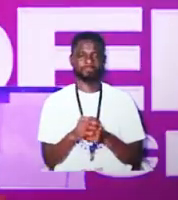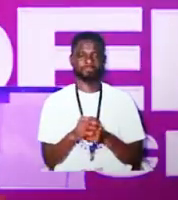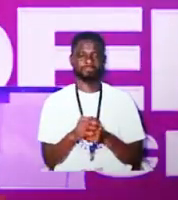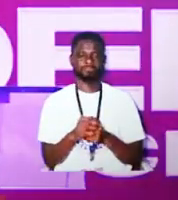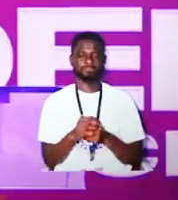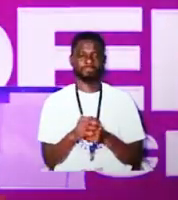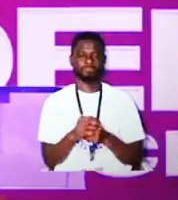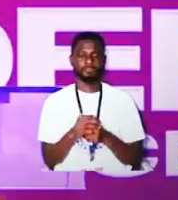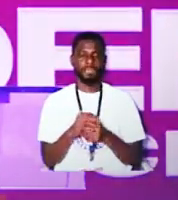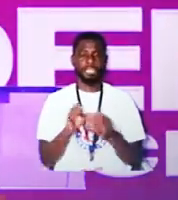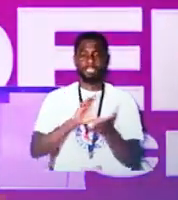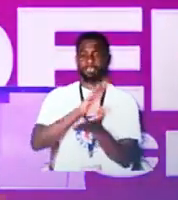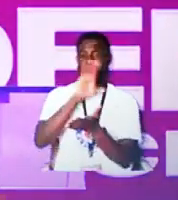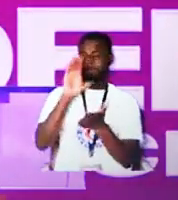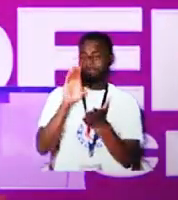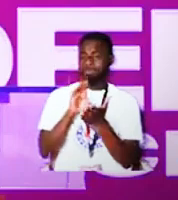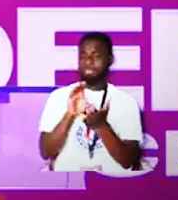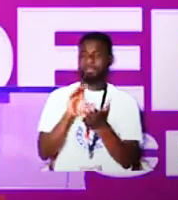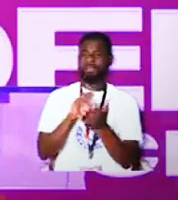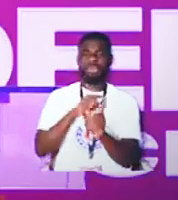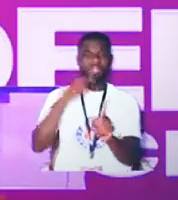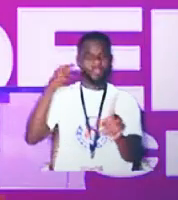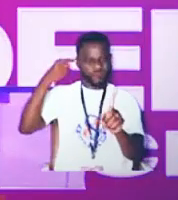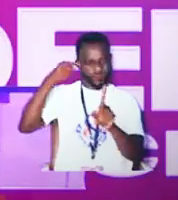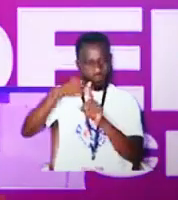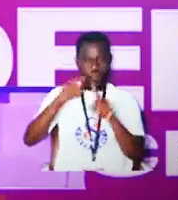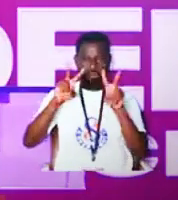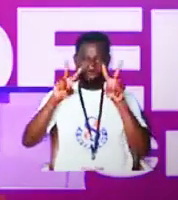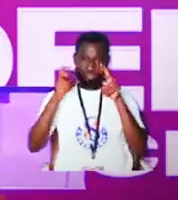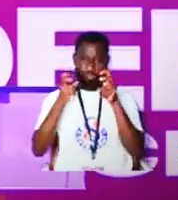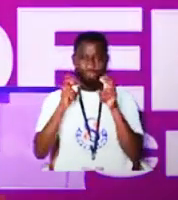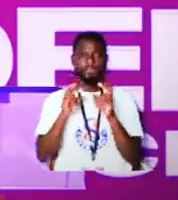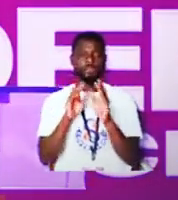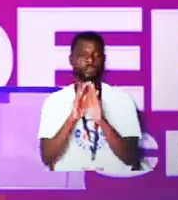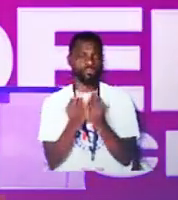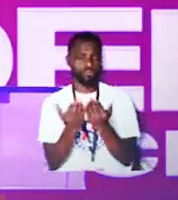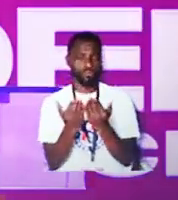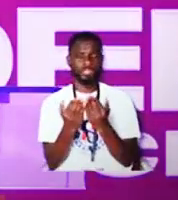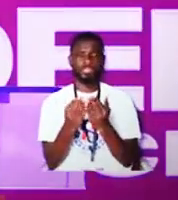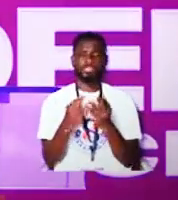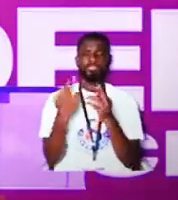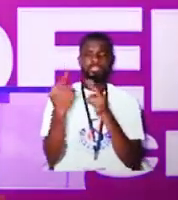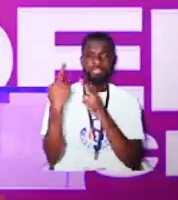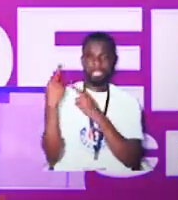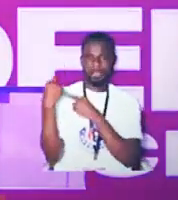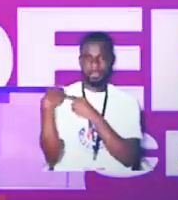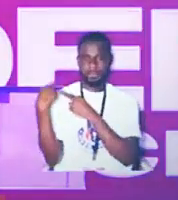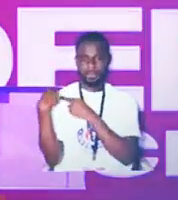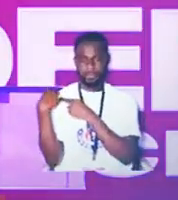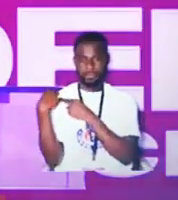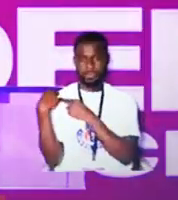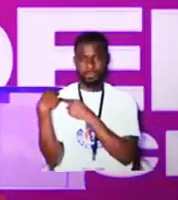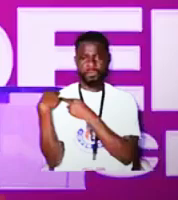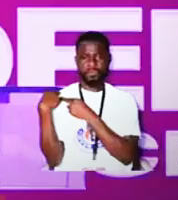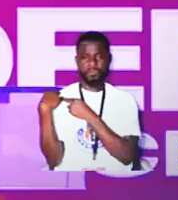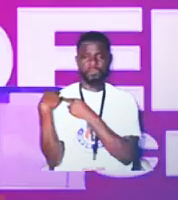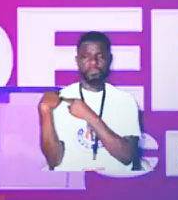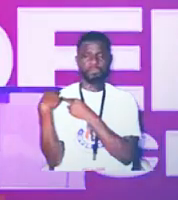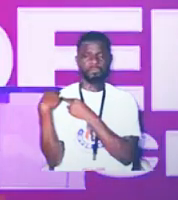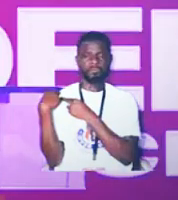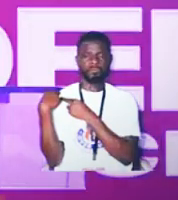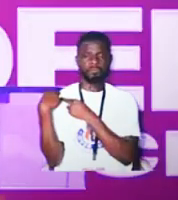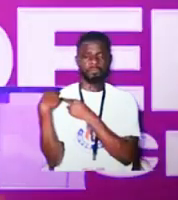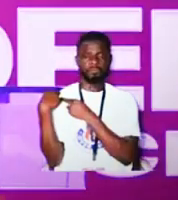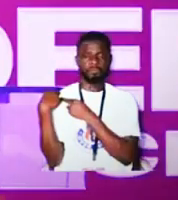The central topic of the book is the role Protestants, I'm talking about